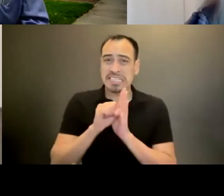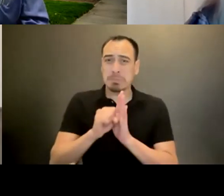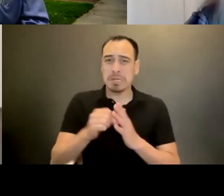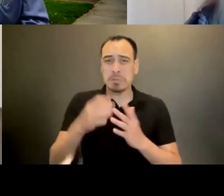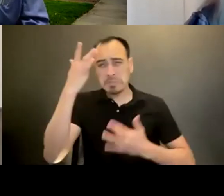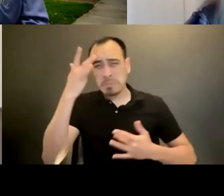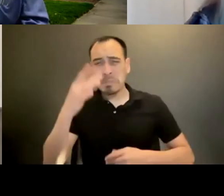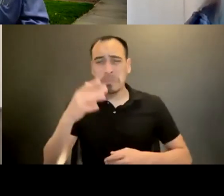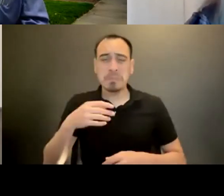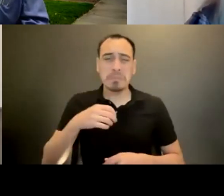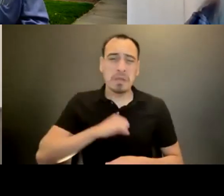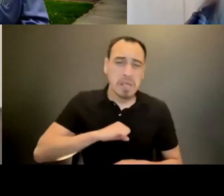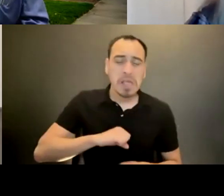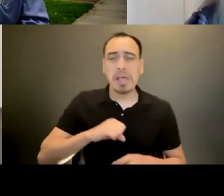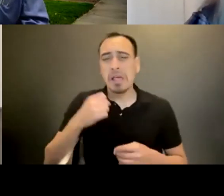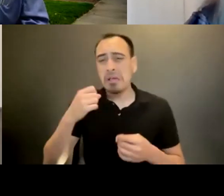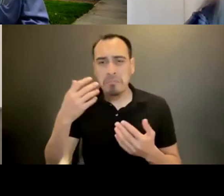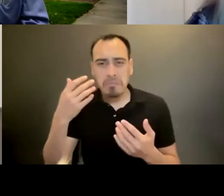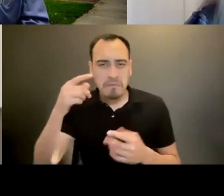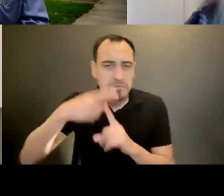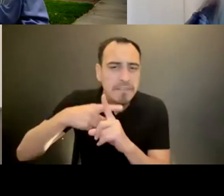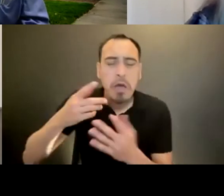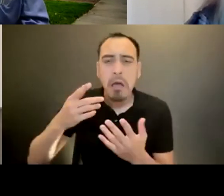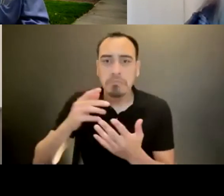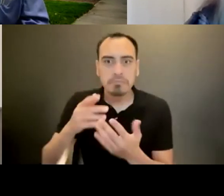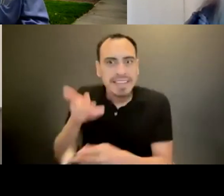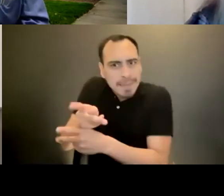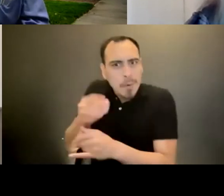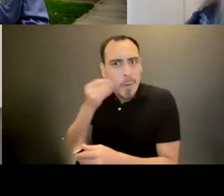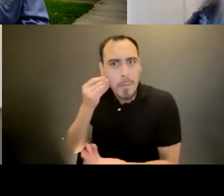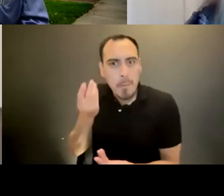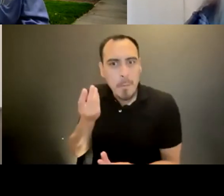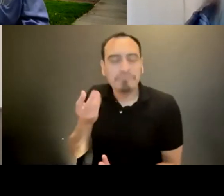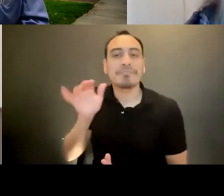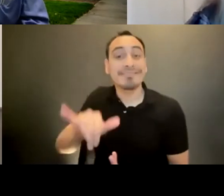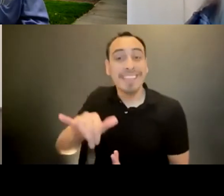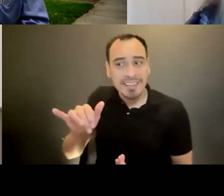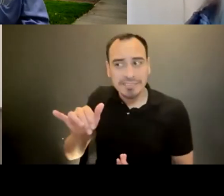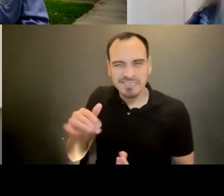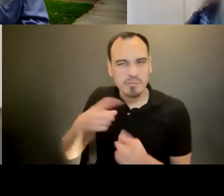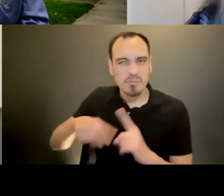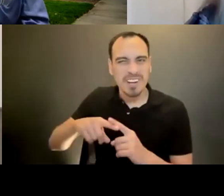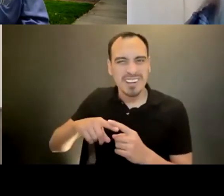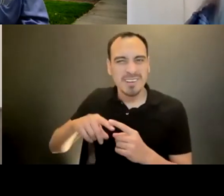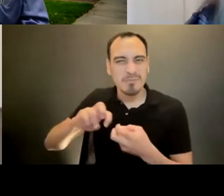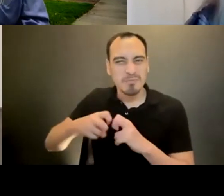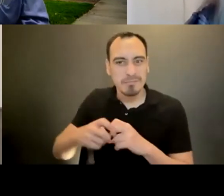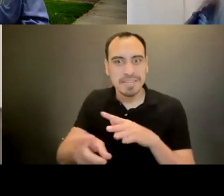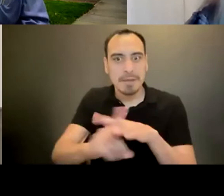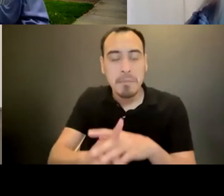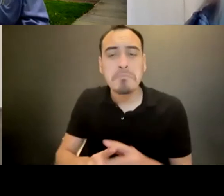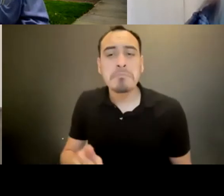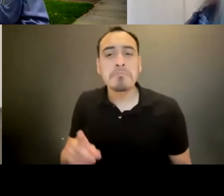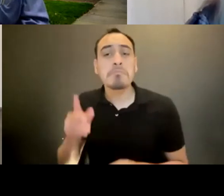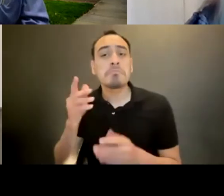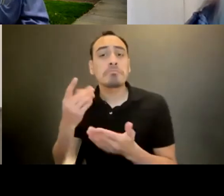oftentimes that is where the spread happens, when people who are having some symptoms that they think are mild, or